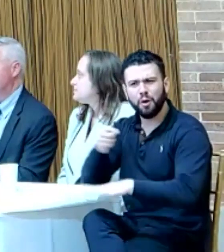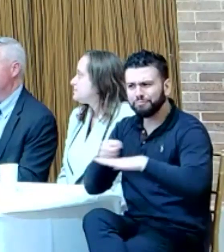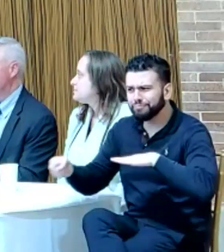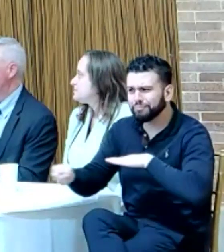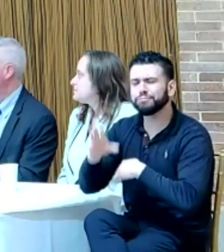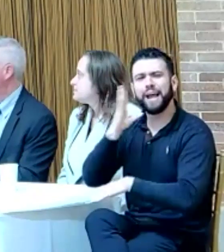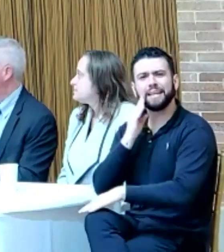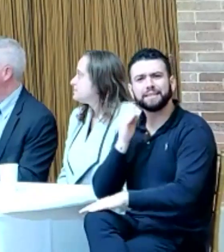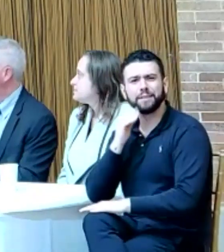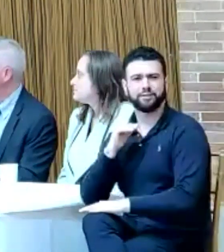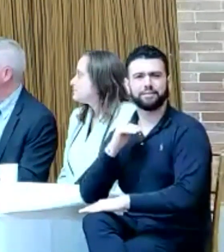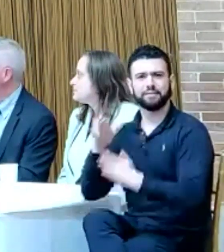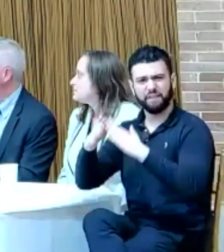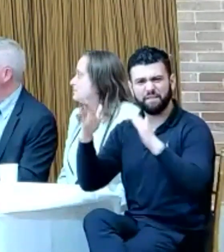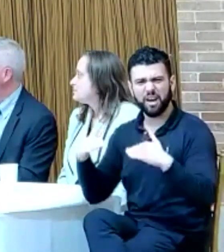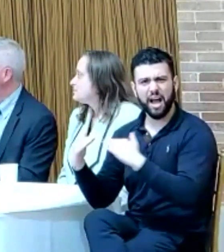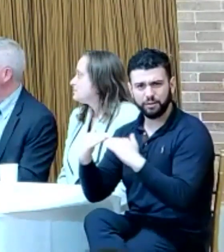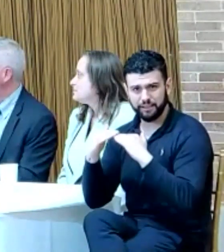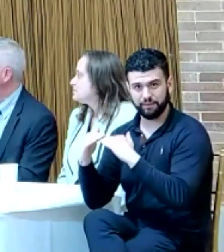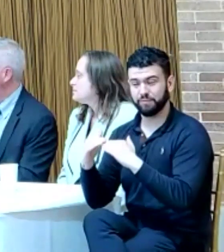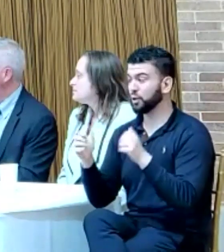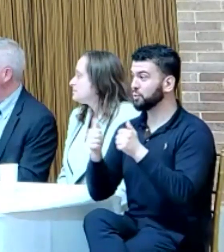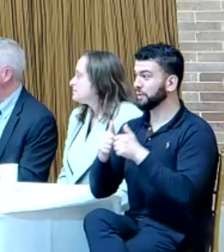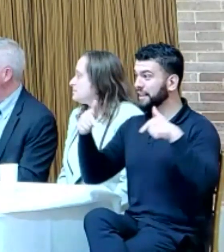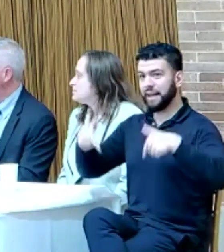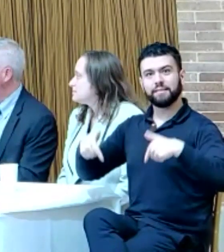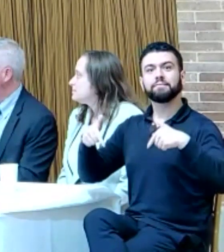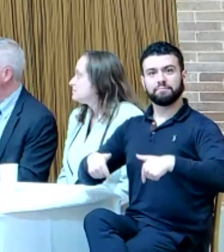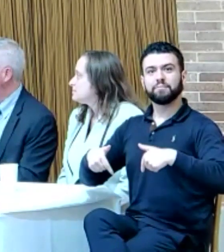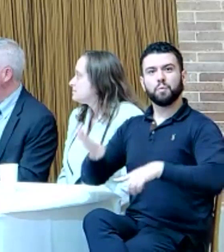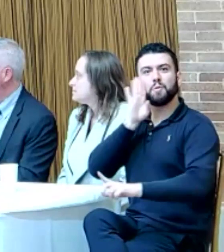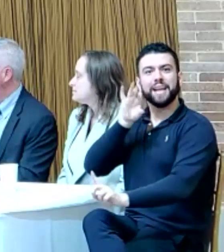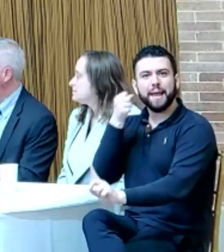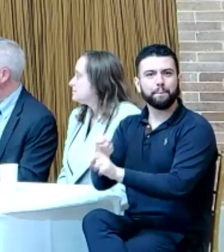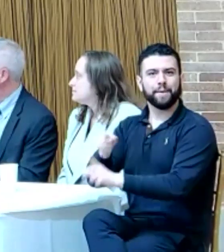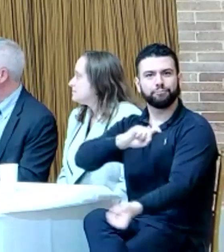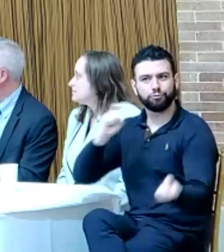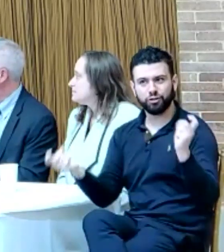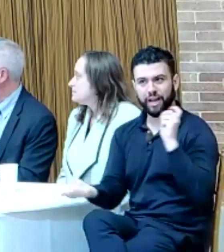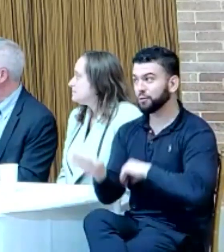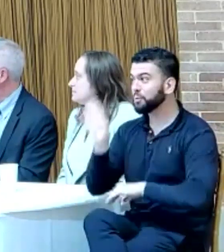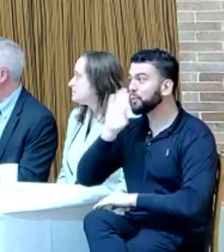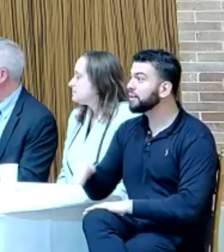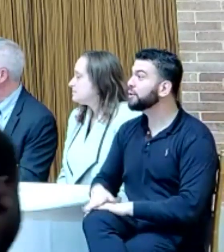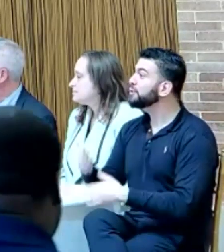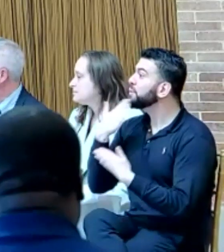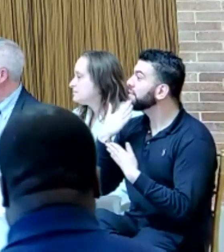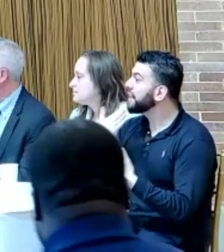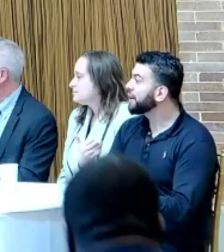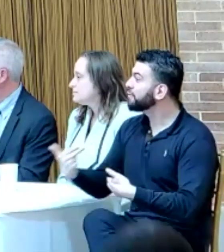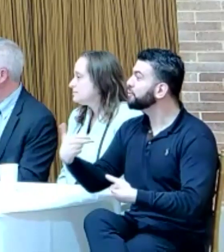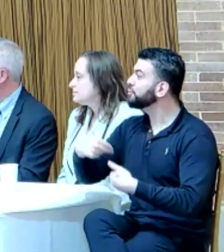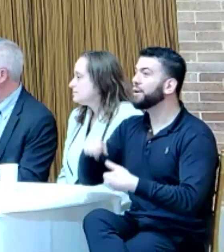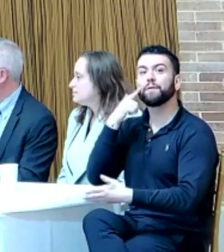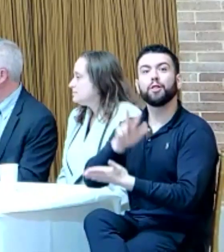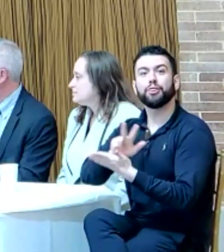housing because it's with us that things will change so I thank you for coming for your three hours